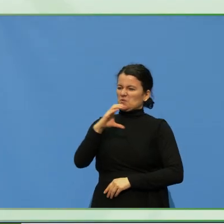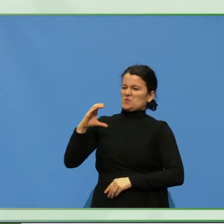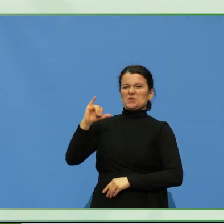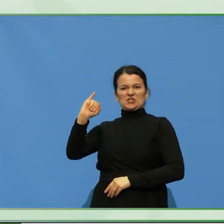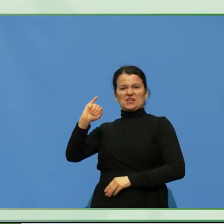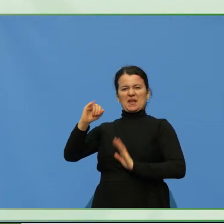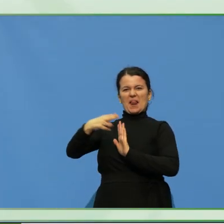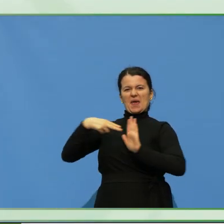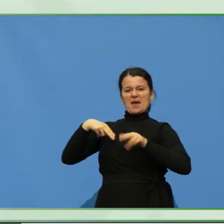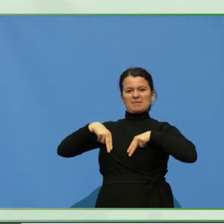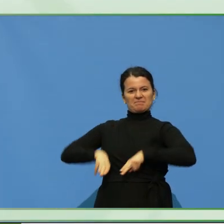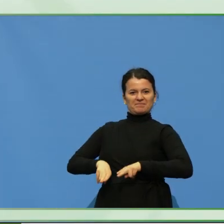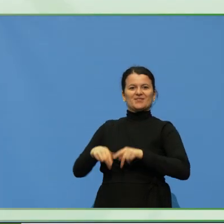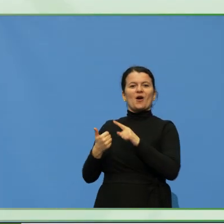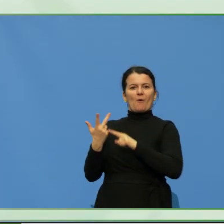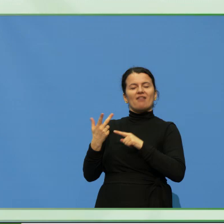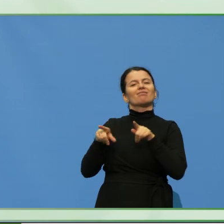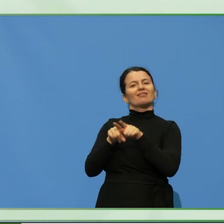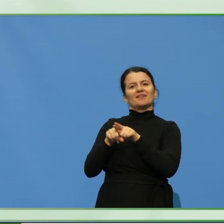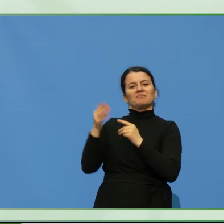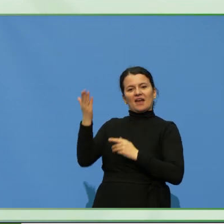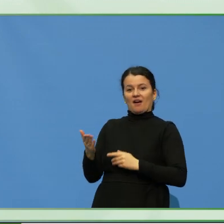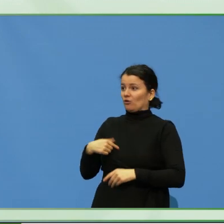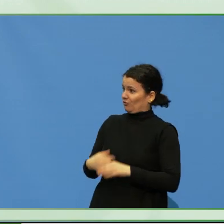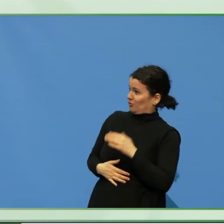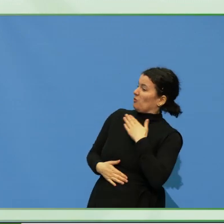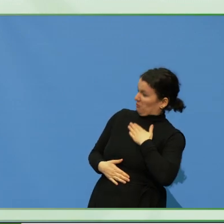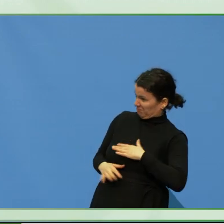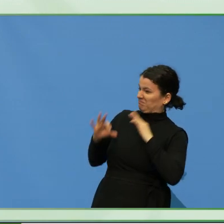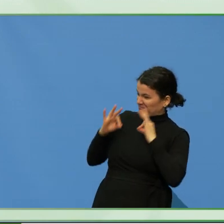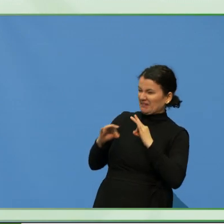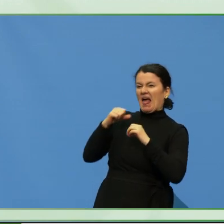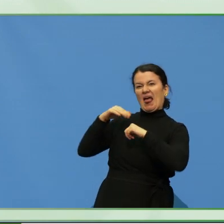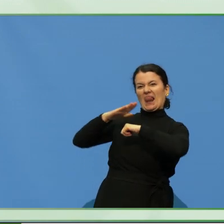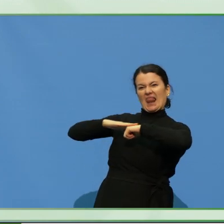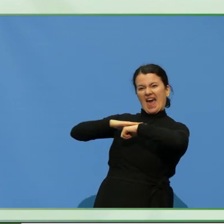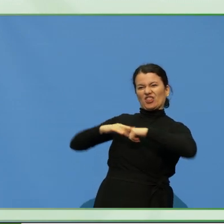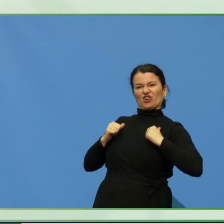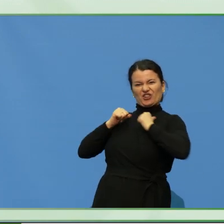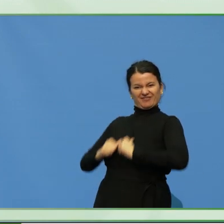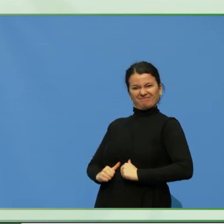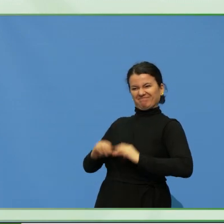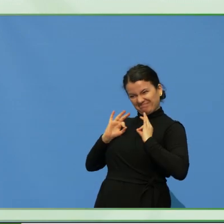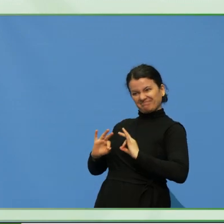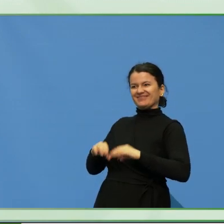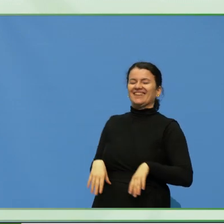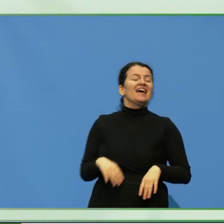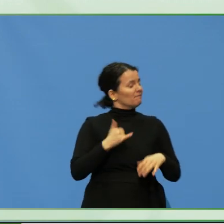So I want you to think about what kind of image it potentially generated.